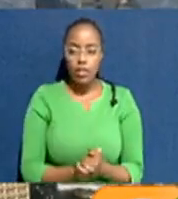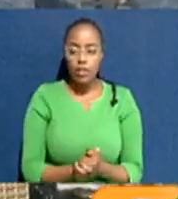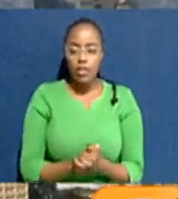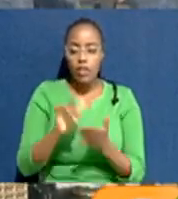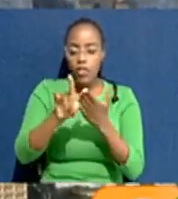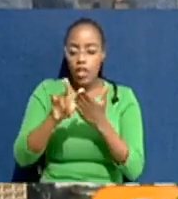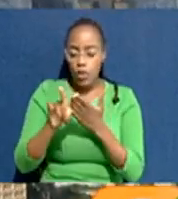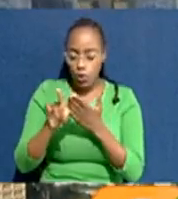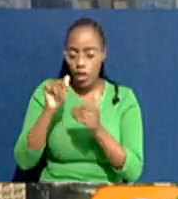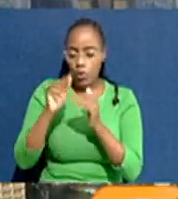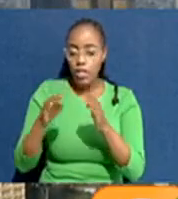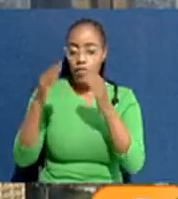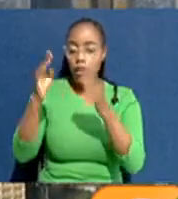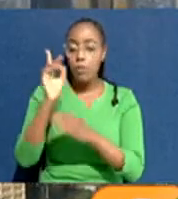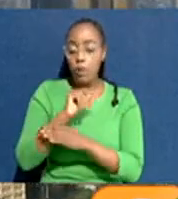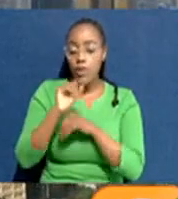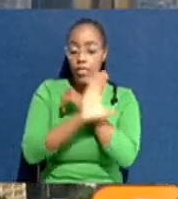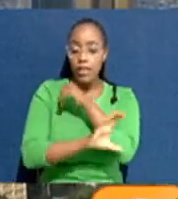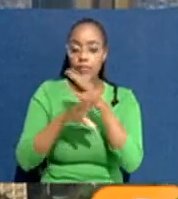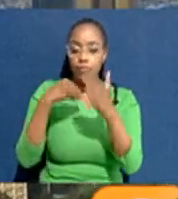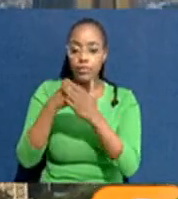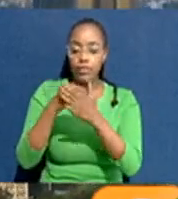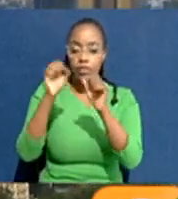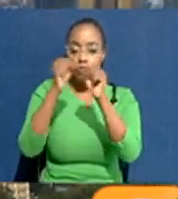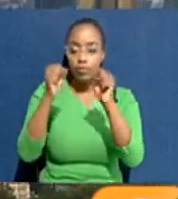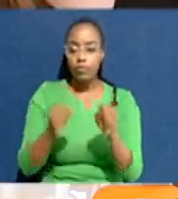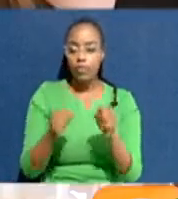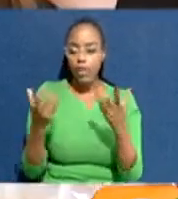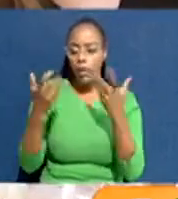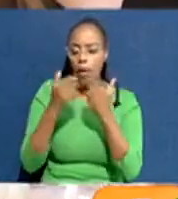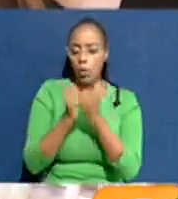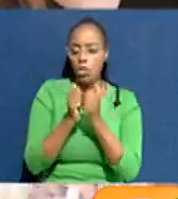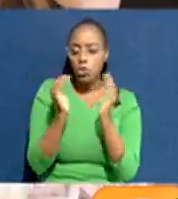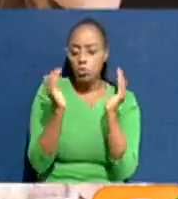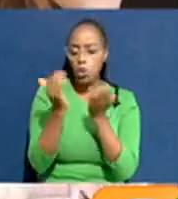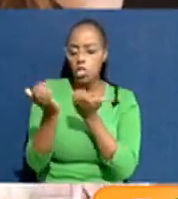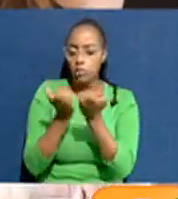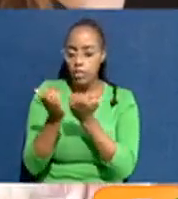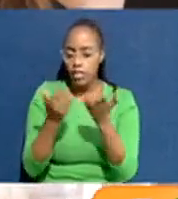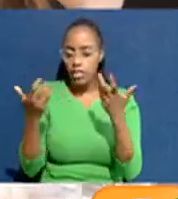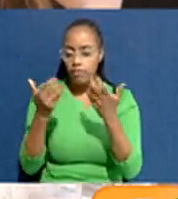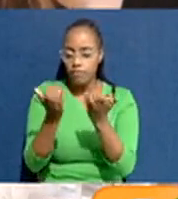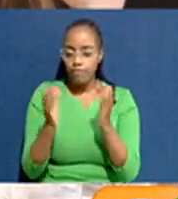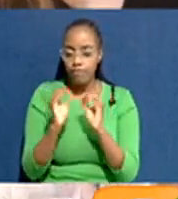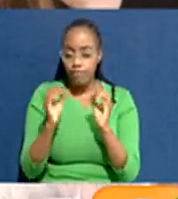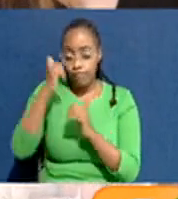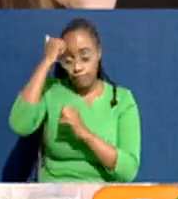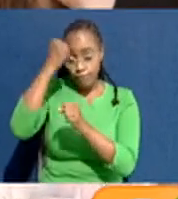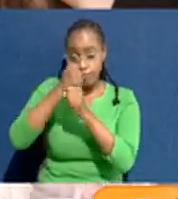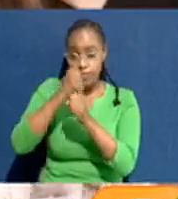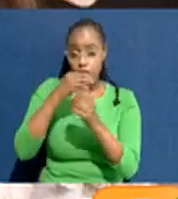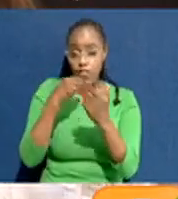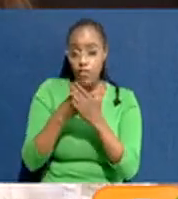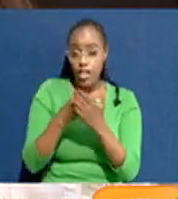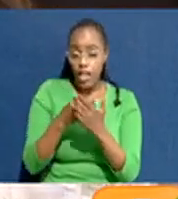Loan facilities that are available in the country's financial system are not suited for small business needs. The study conducted by the financial